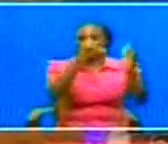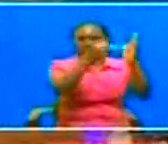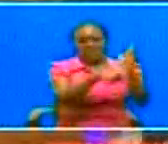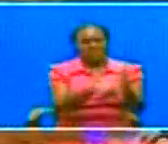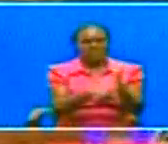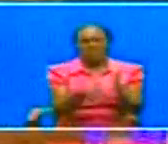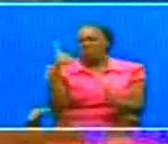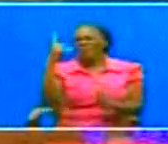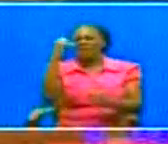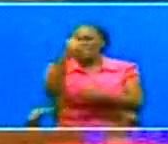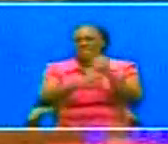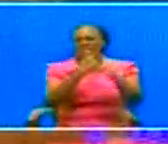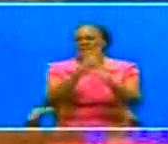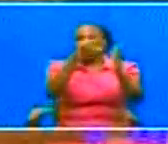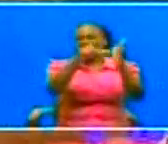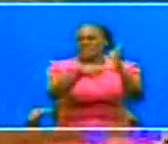Maybe a year later.